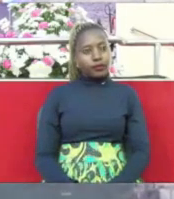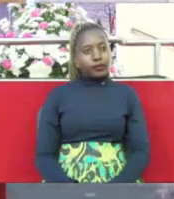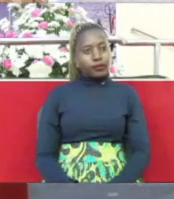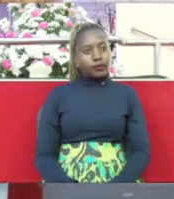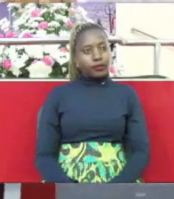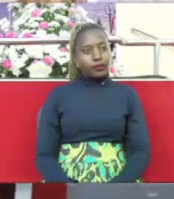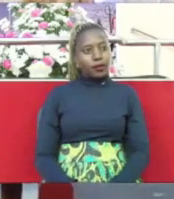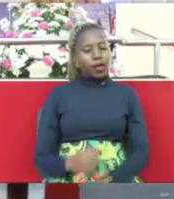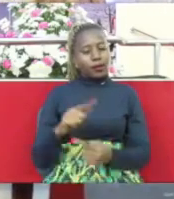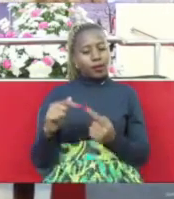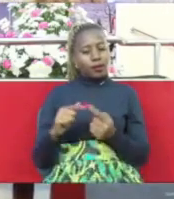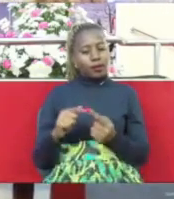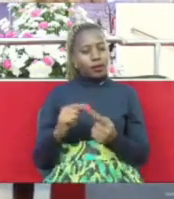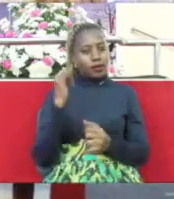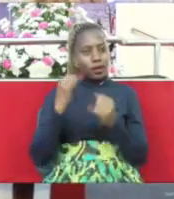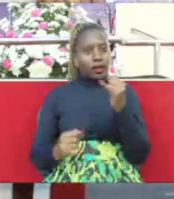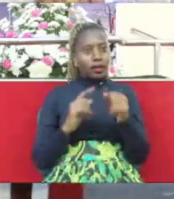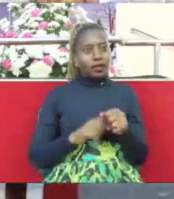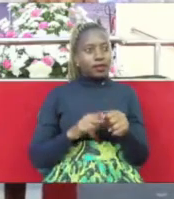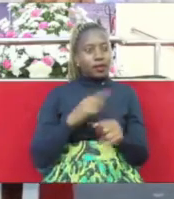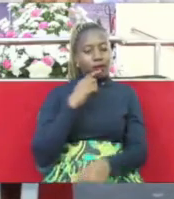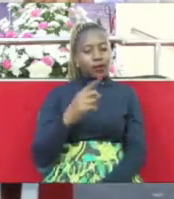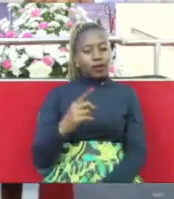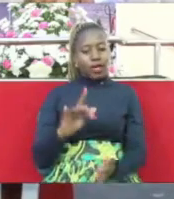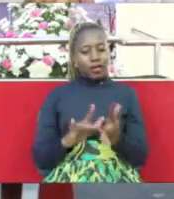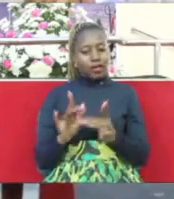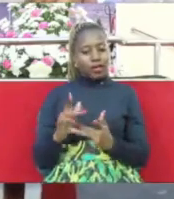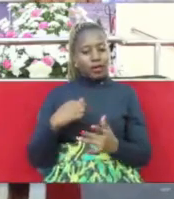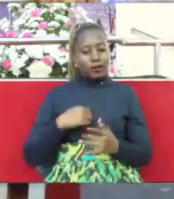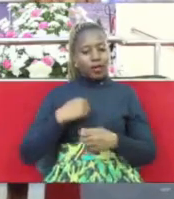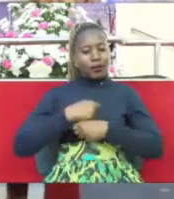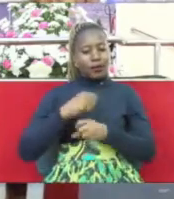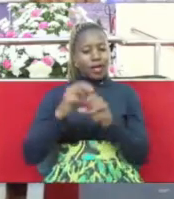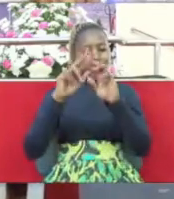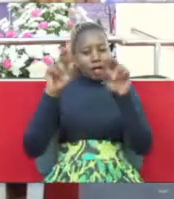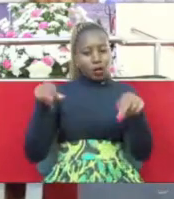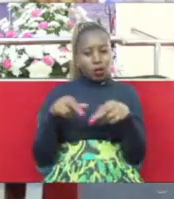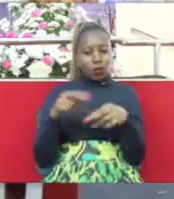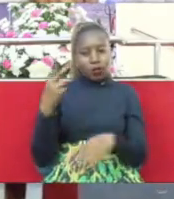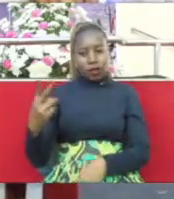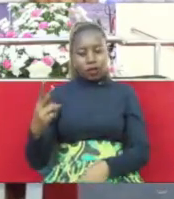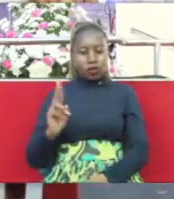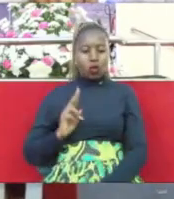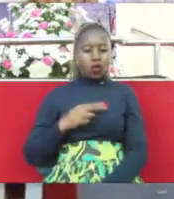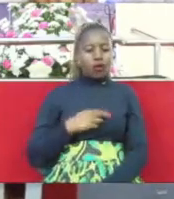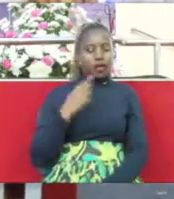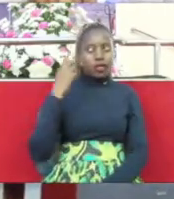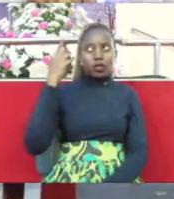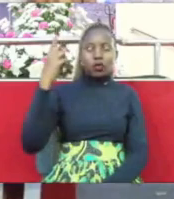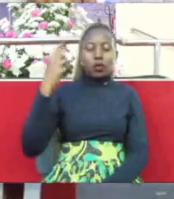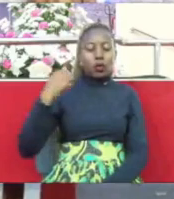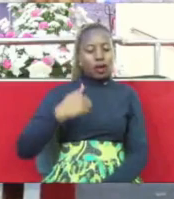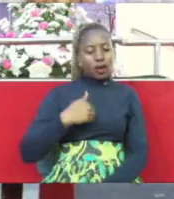the last time you just said, Jesus, I am making room for the two of us, you and I want us to have fellowship, the two